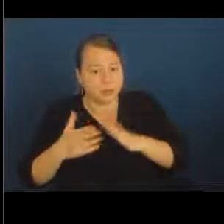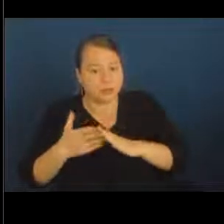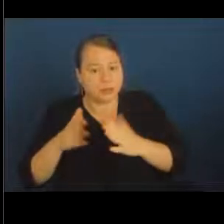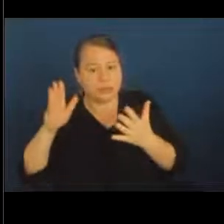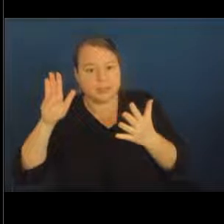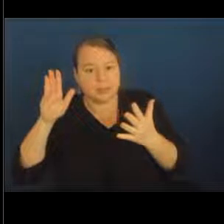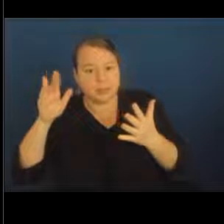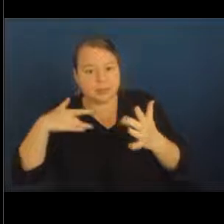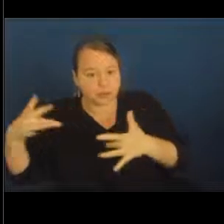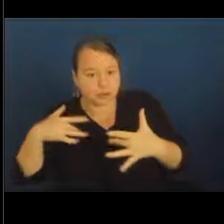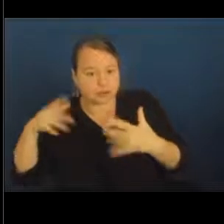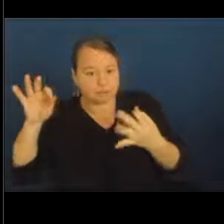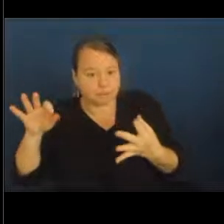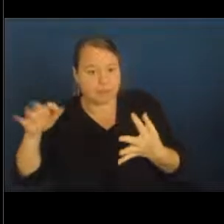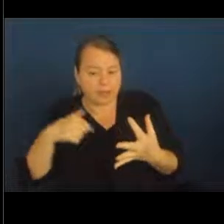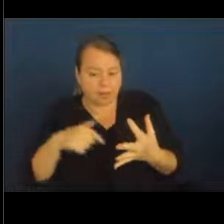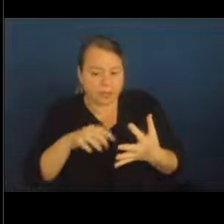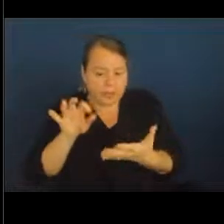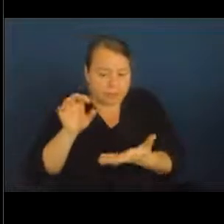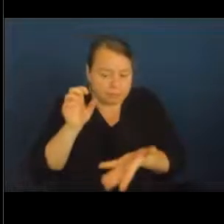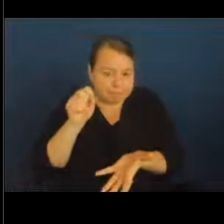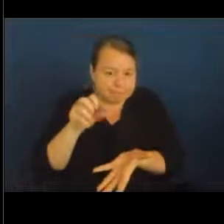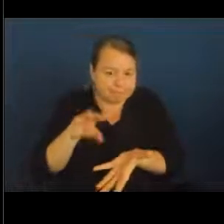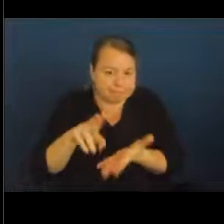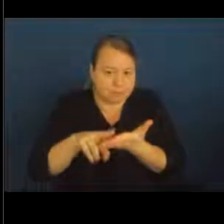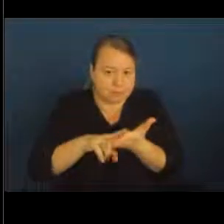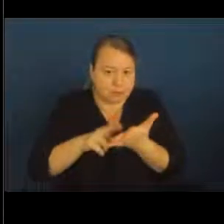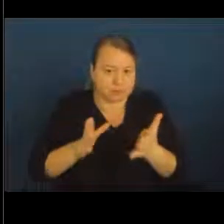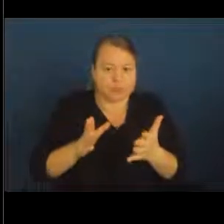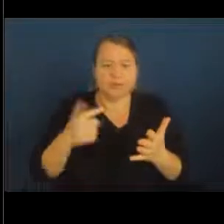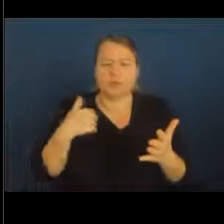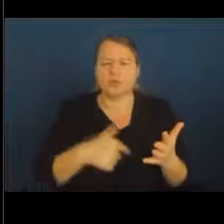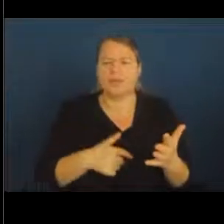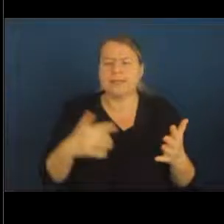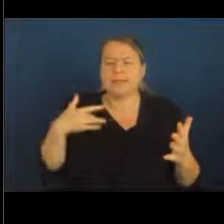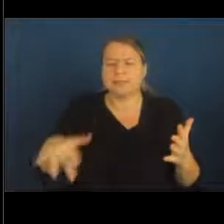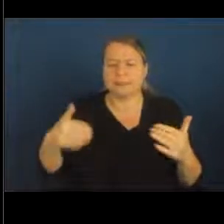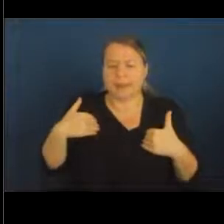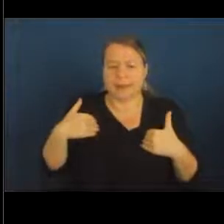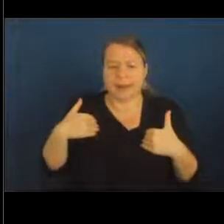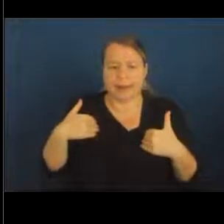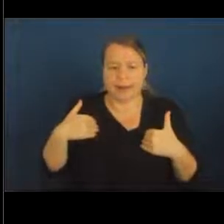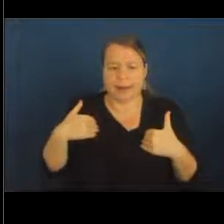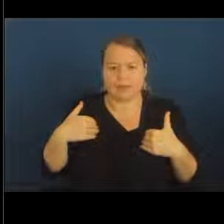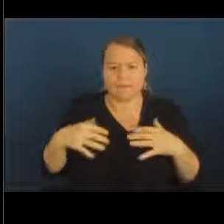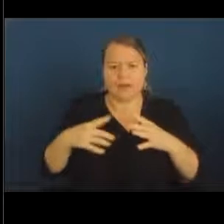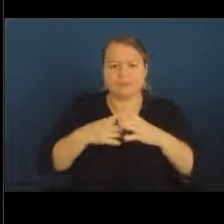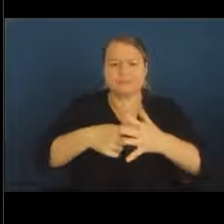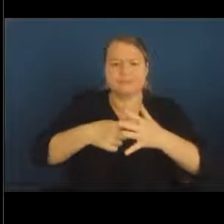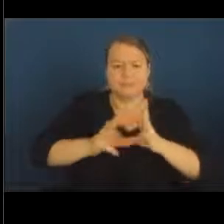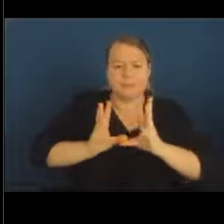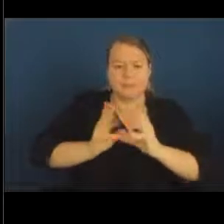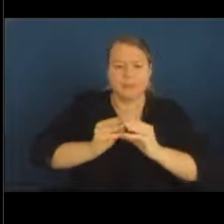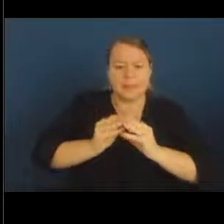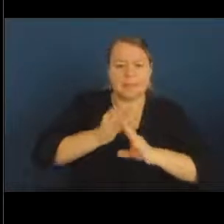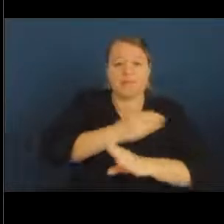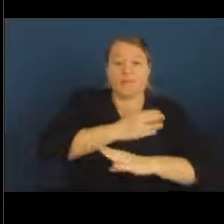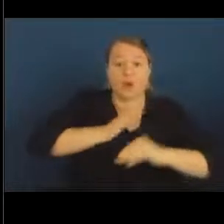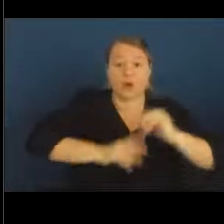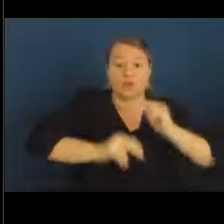community's concerns, and we usually hold what we call a pardon our dust meeting prior to